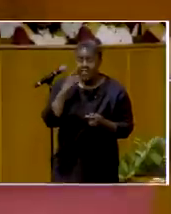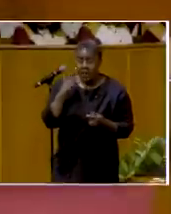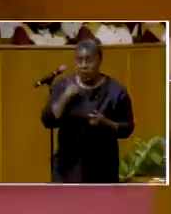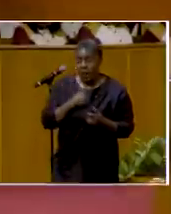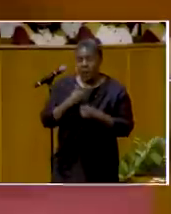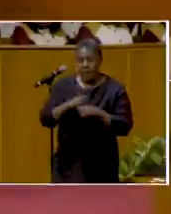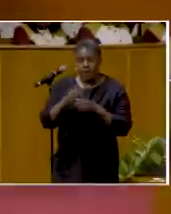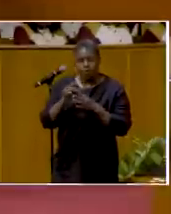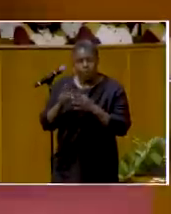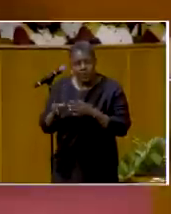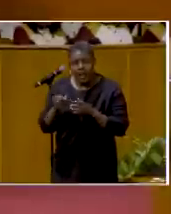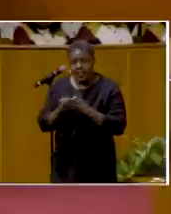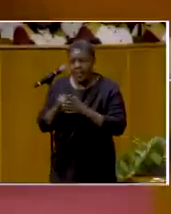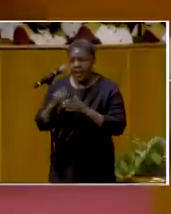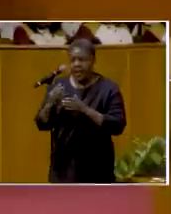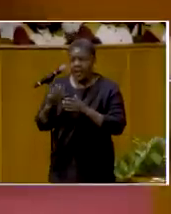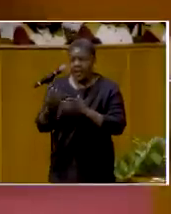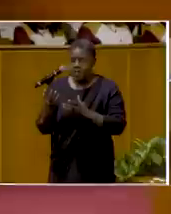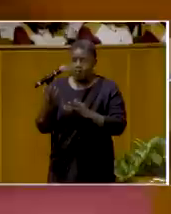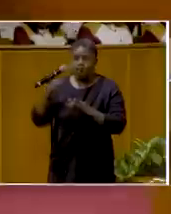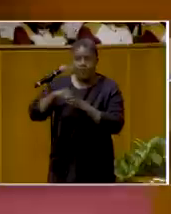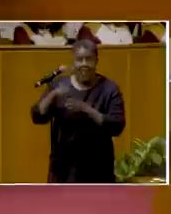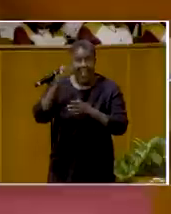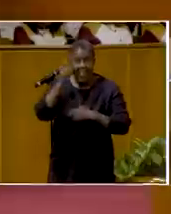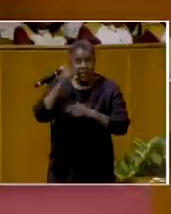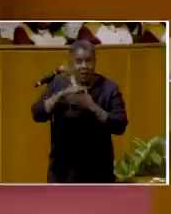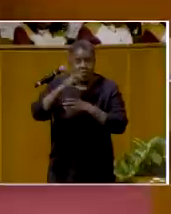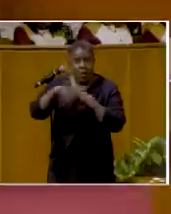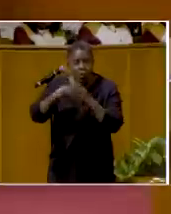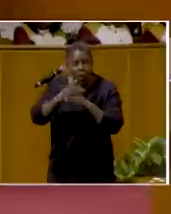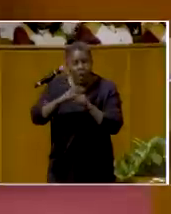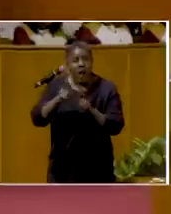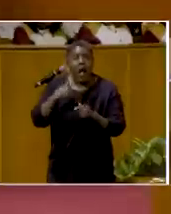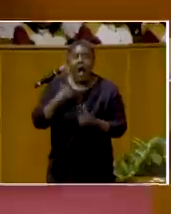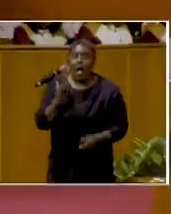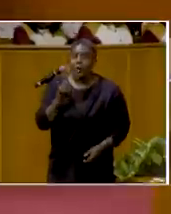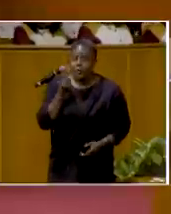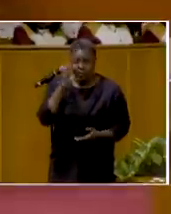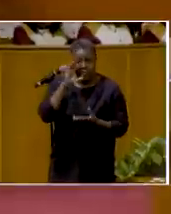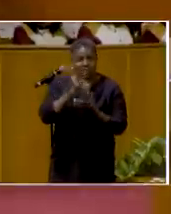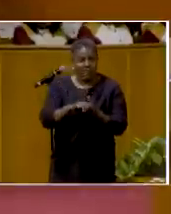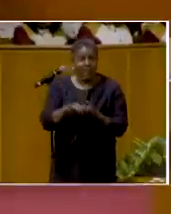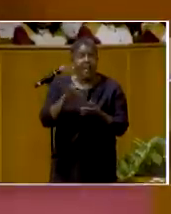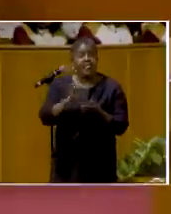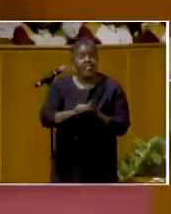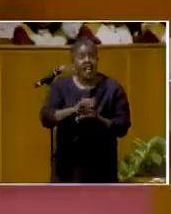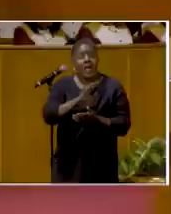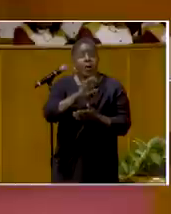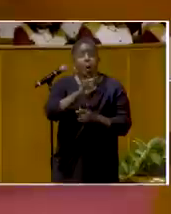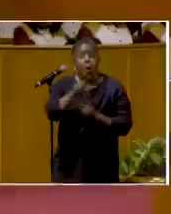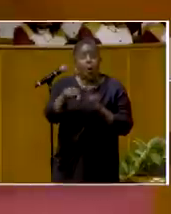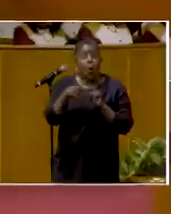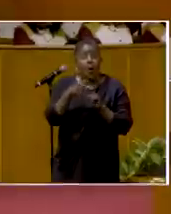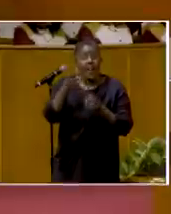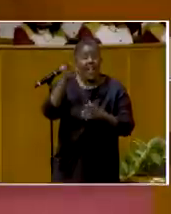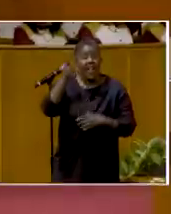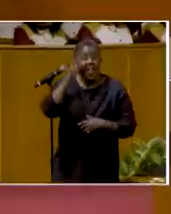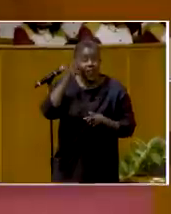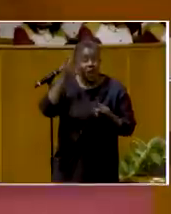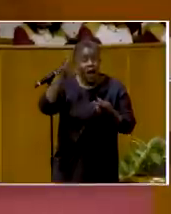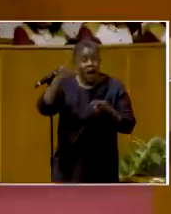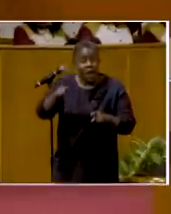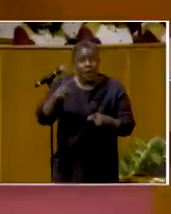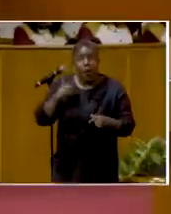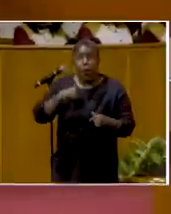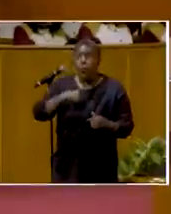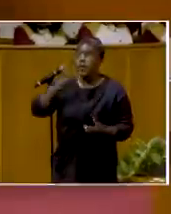choices that bring evil into the world. But here's what I do believe, that in the midst of that evil, we